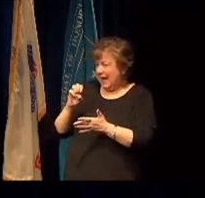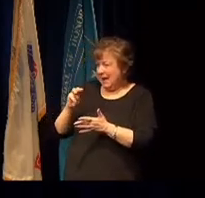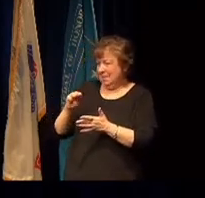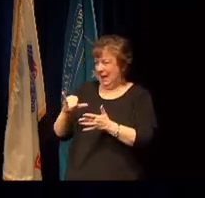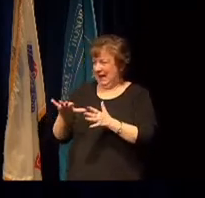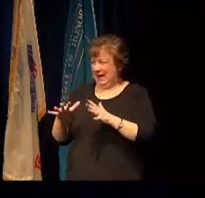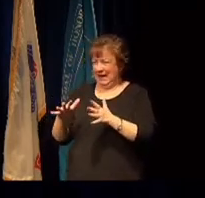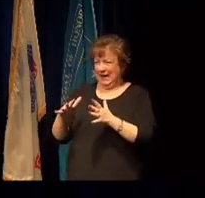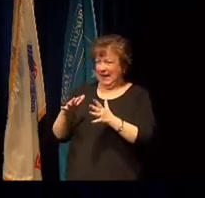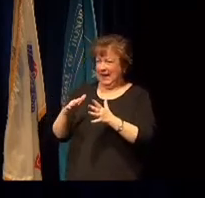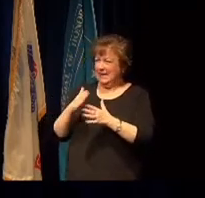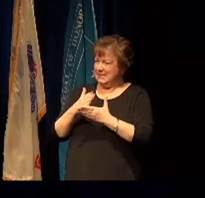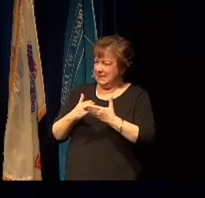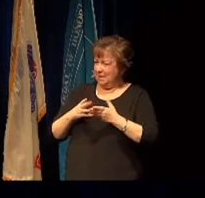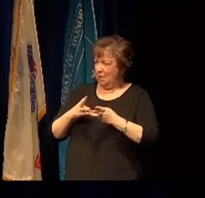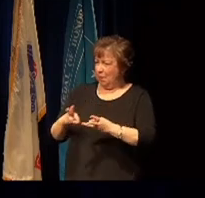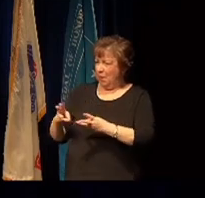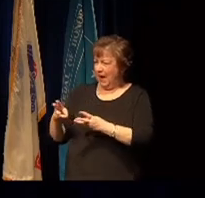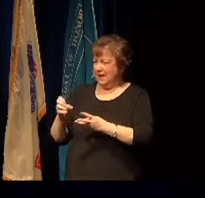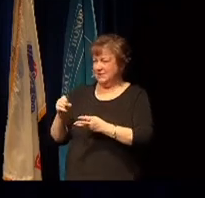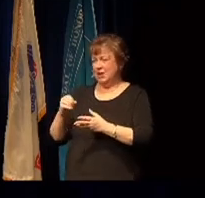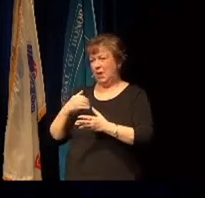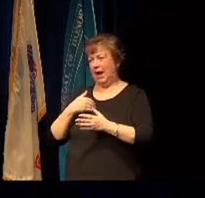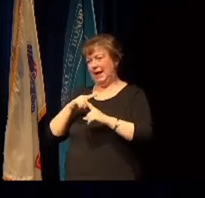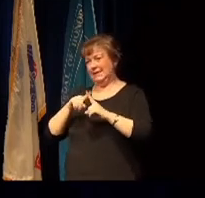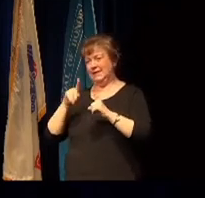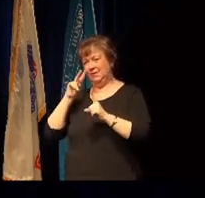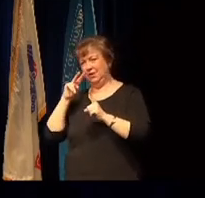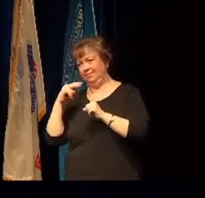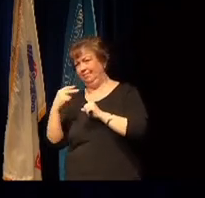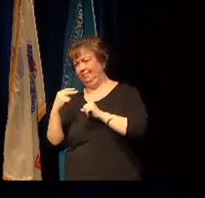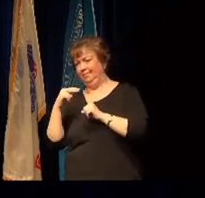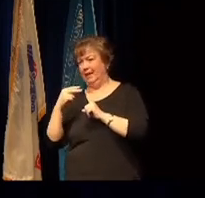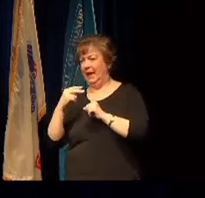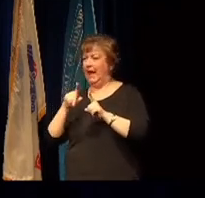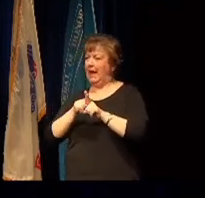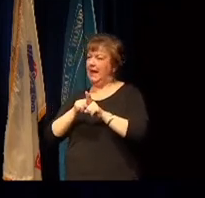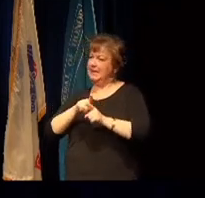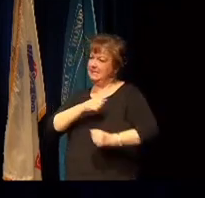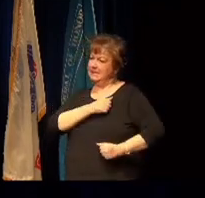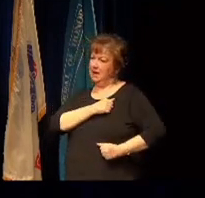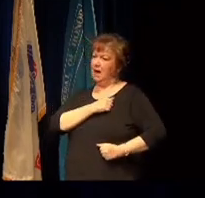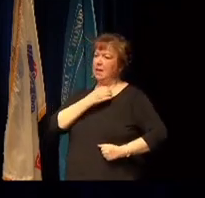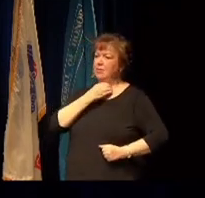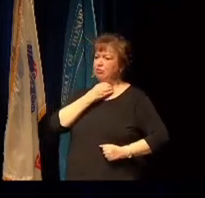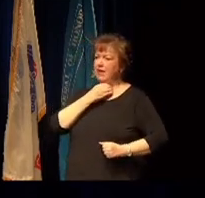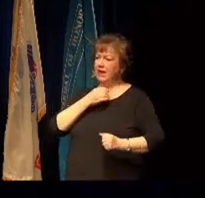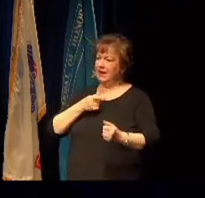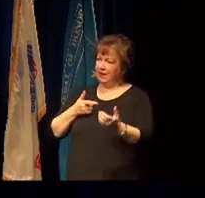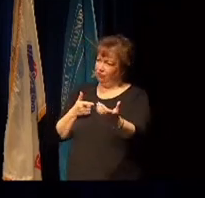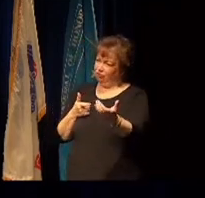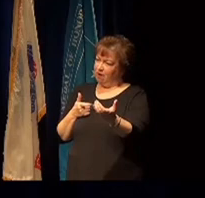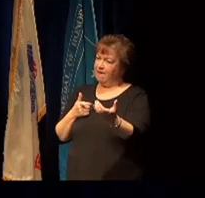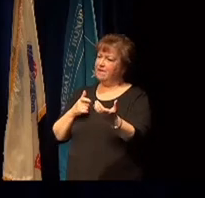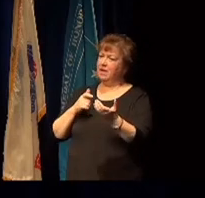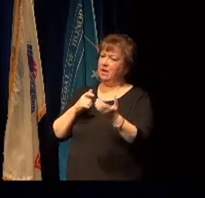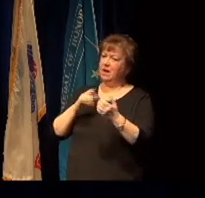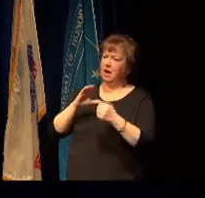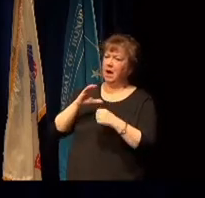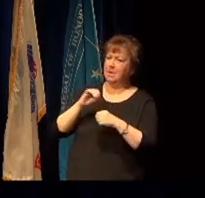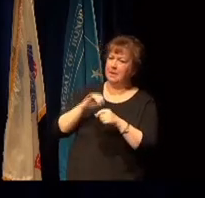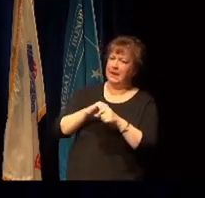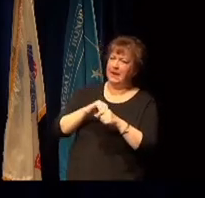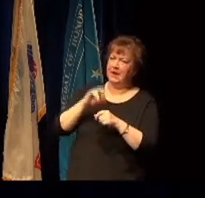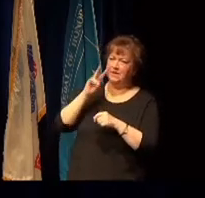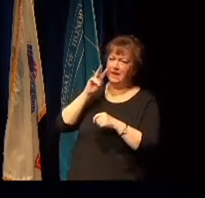different perspective as a Marine in a rifle company in Vietnam. But anyway, I say that because